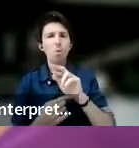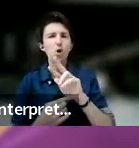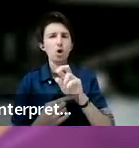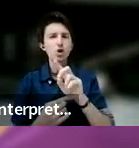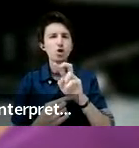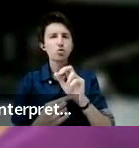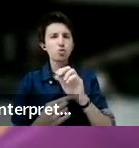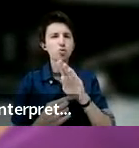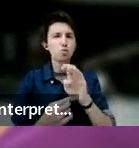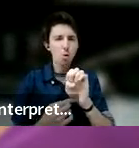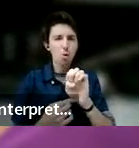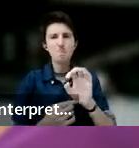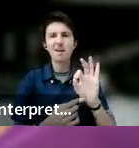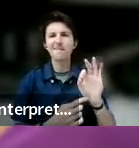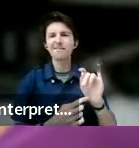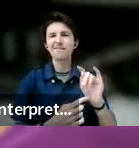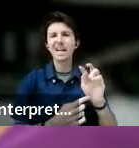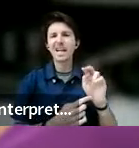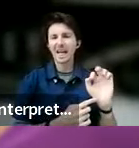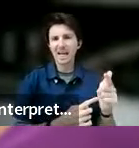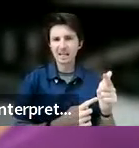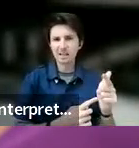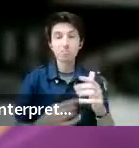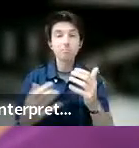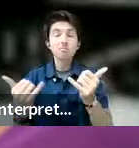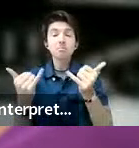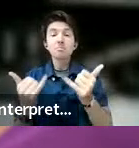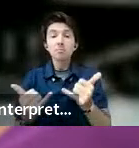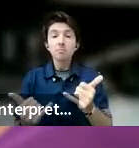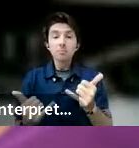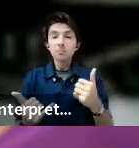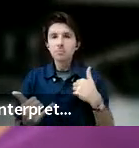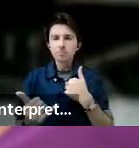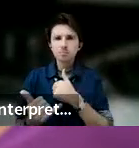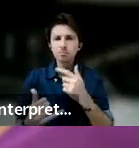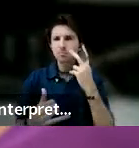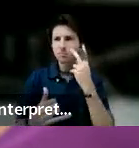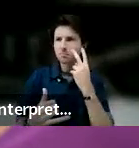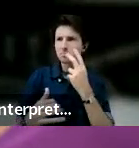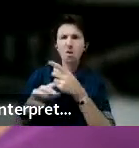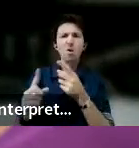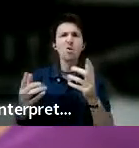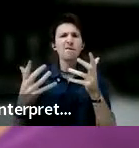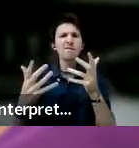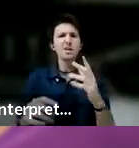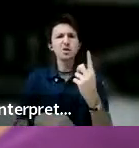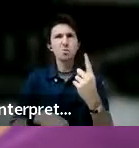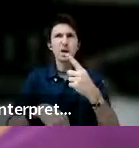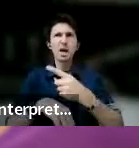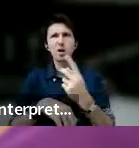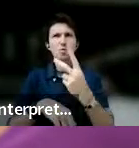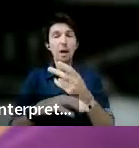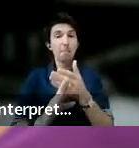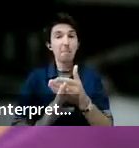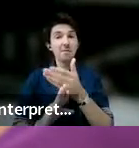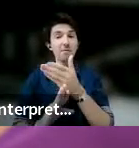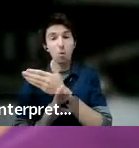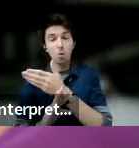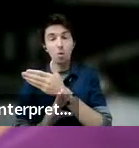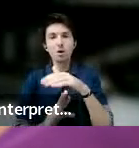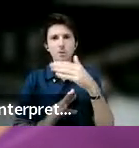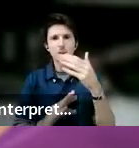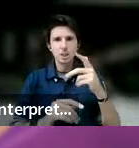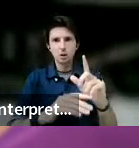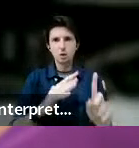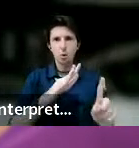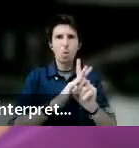to a background actor who's fitted on a day prior to the actual work call for principal photography. That